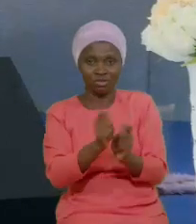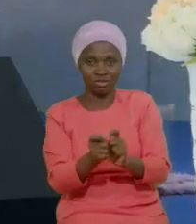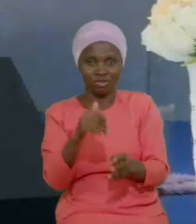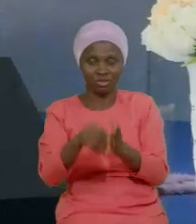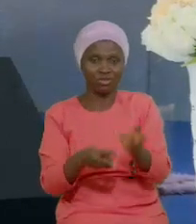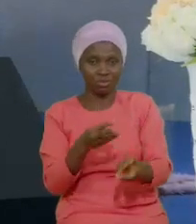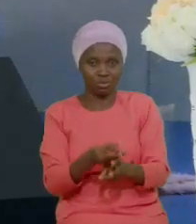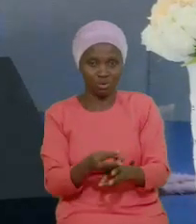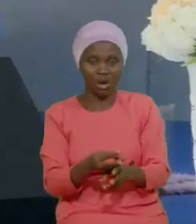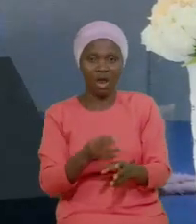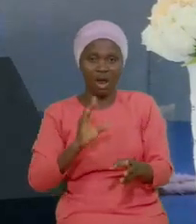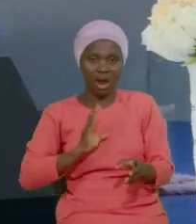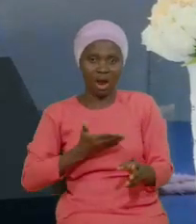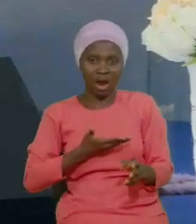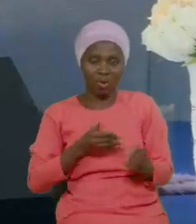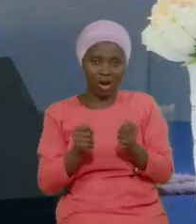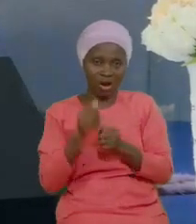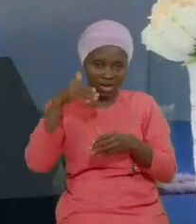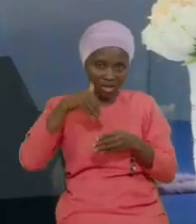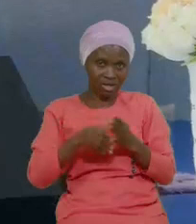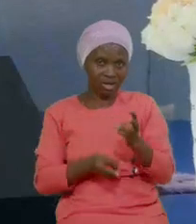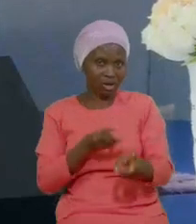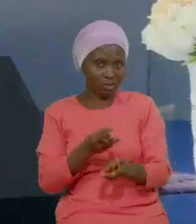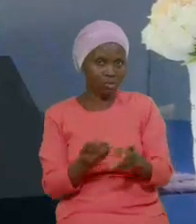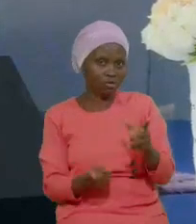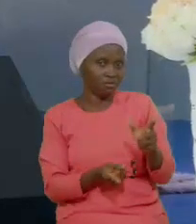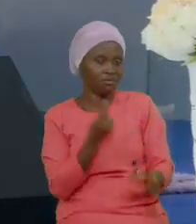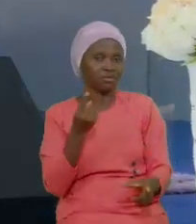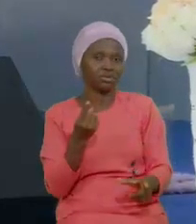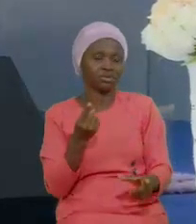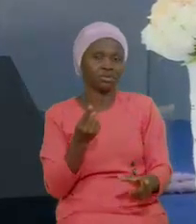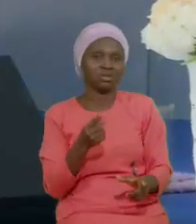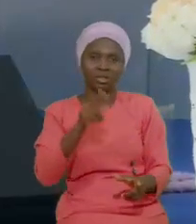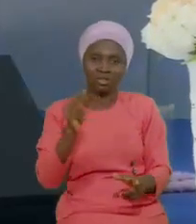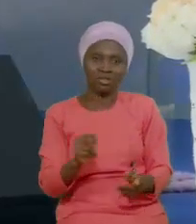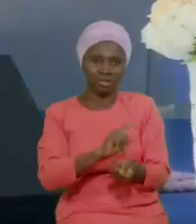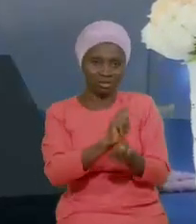our inner world first must be changed.